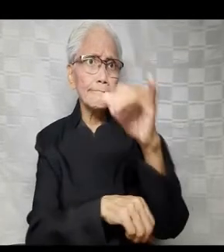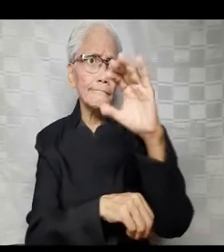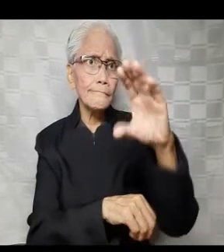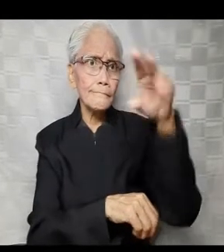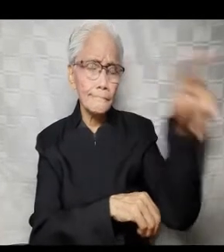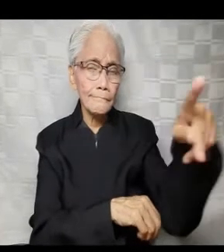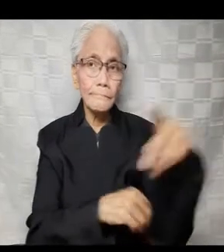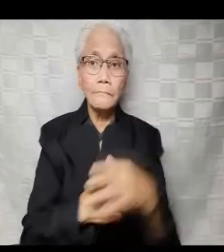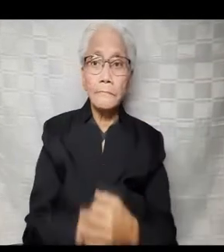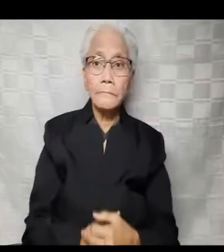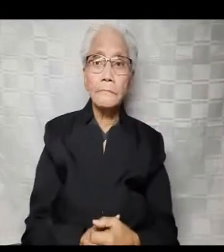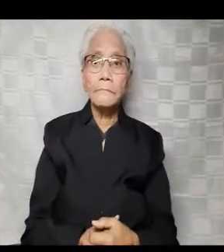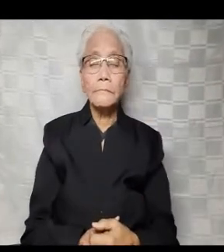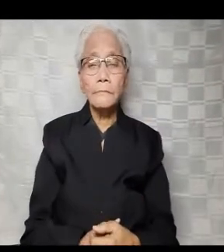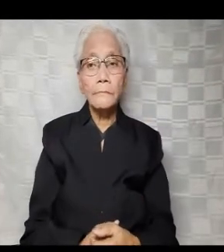stores.